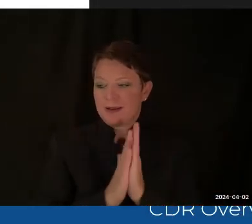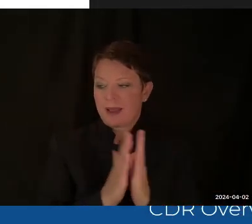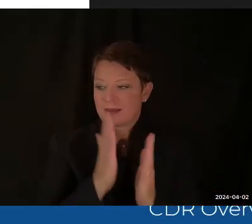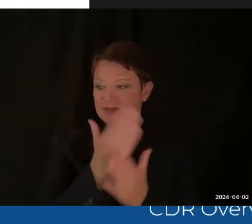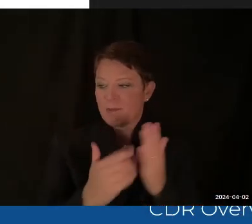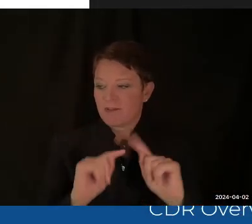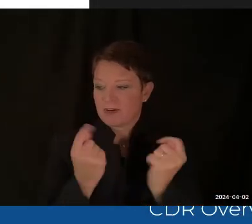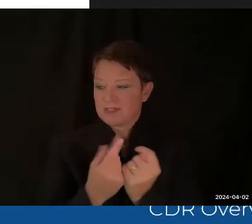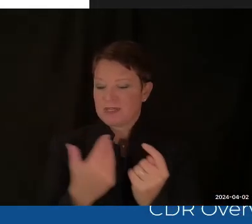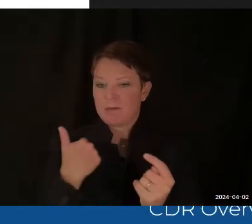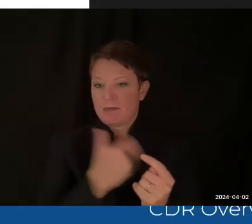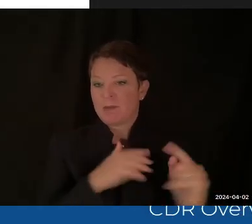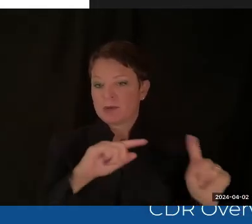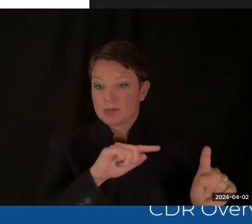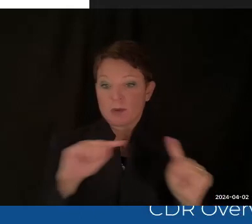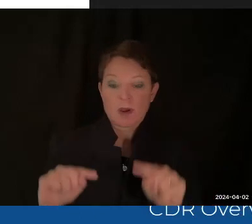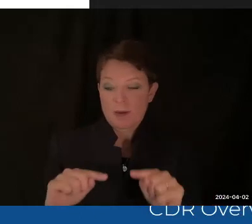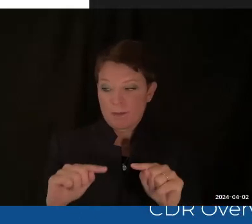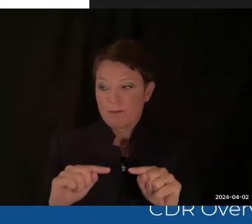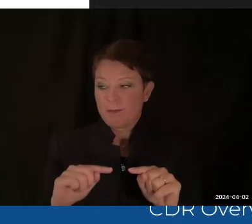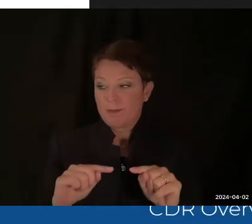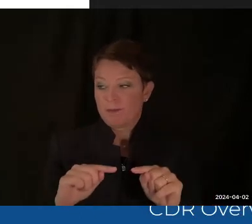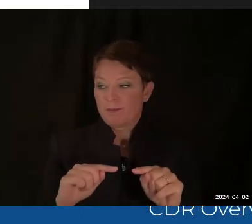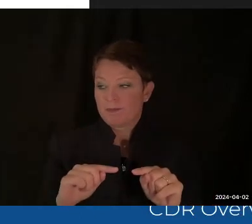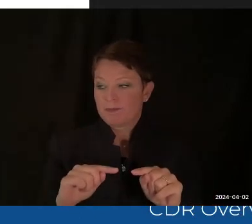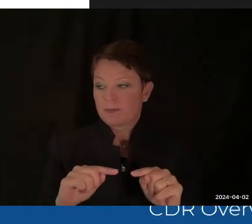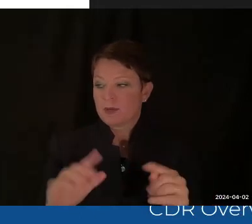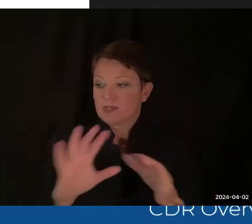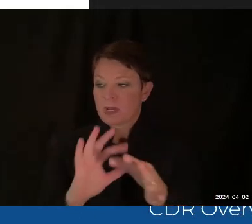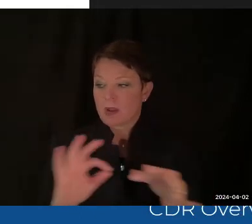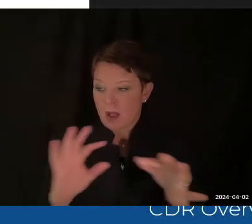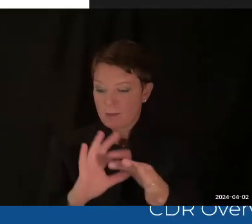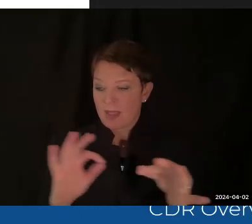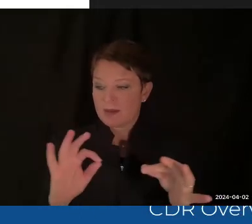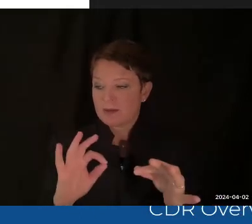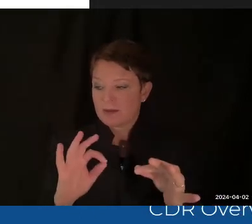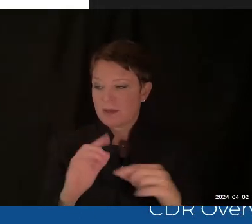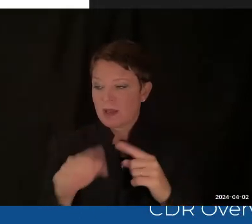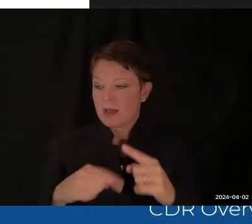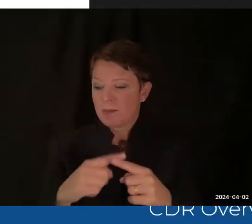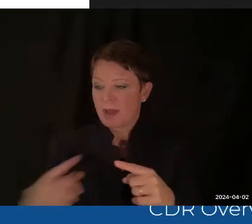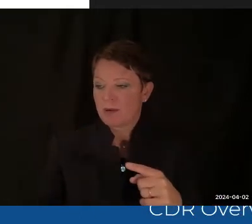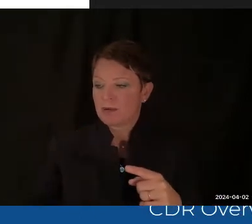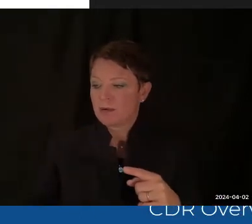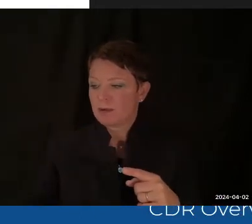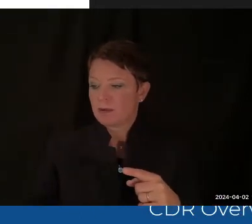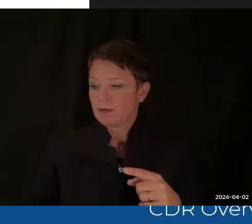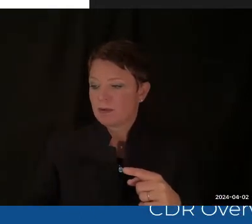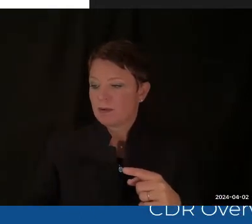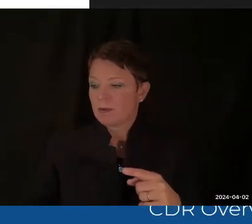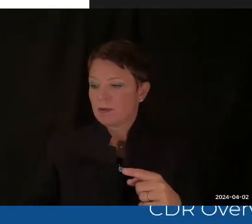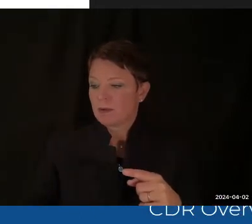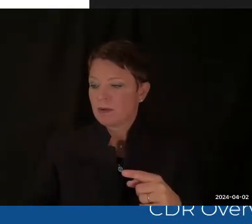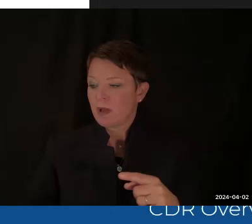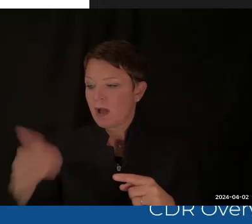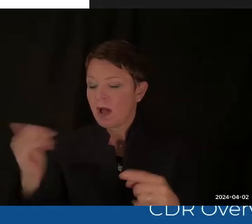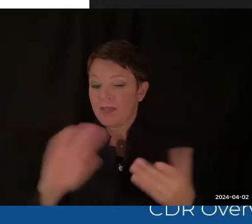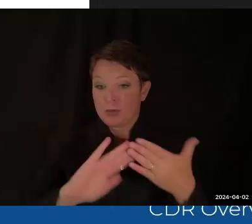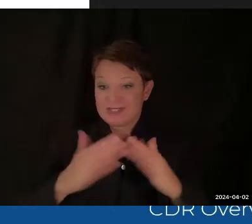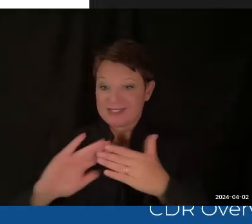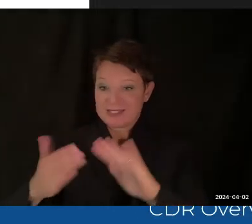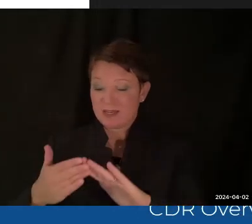team members to come in here. There was a comment around other cities